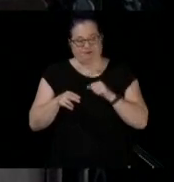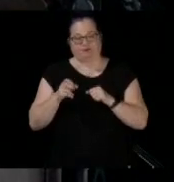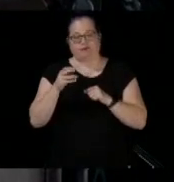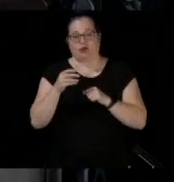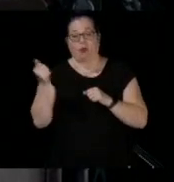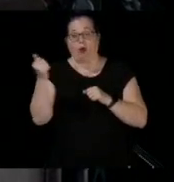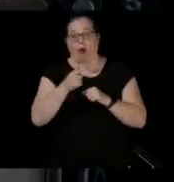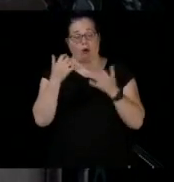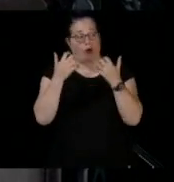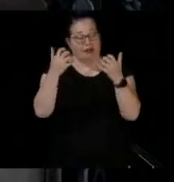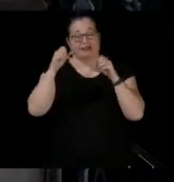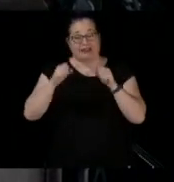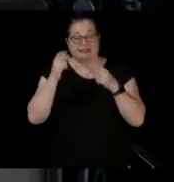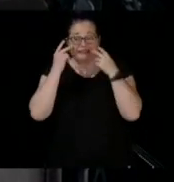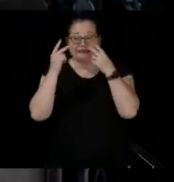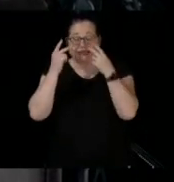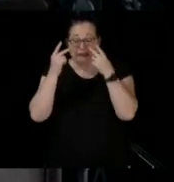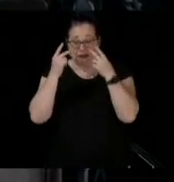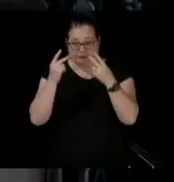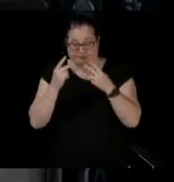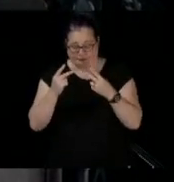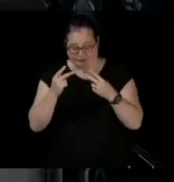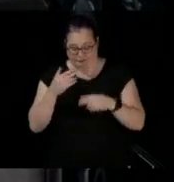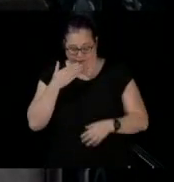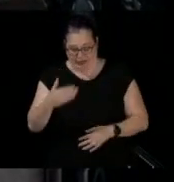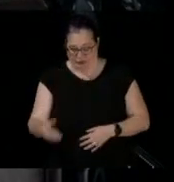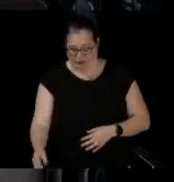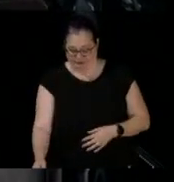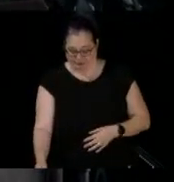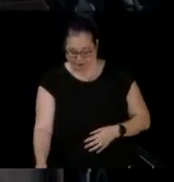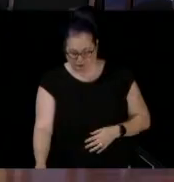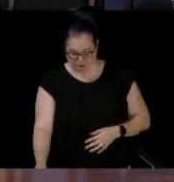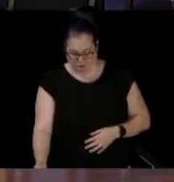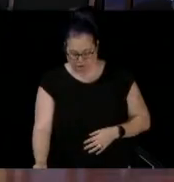member can see the entire time. Thank you.